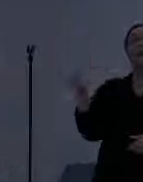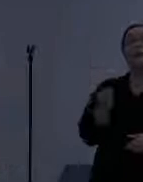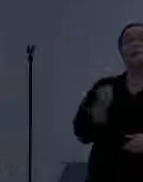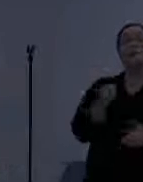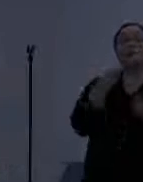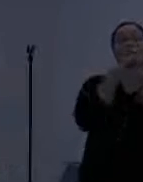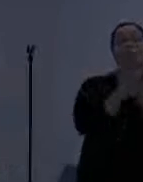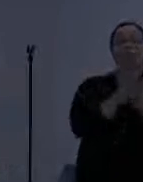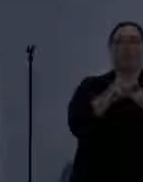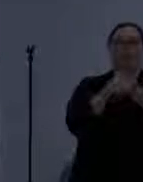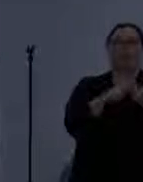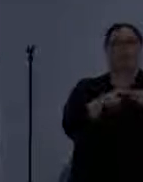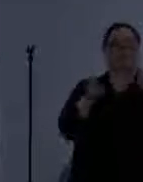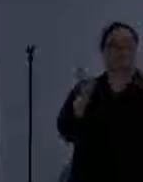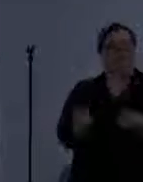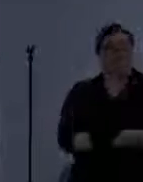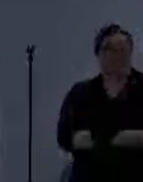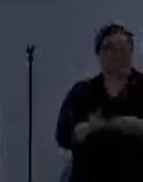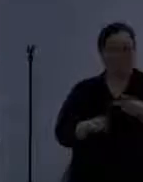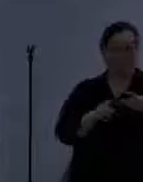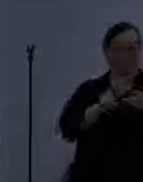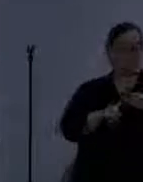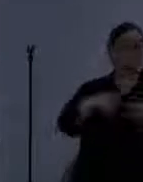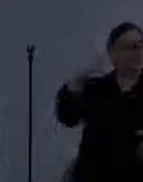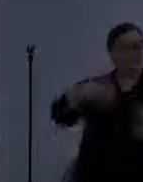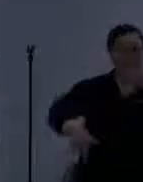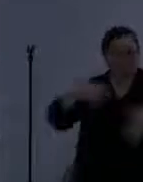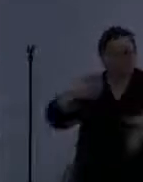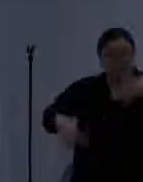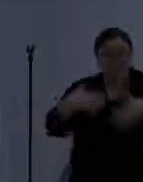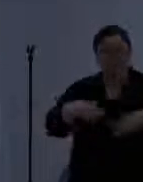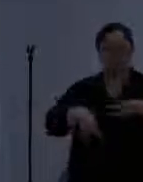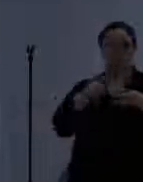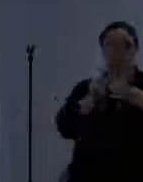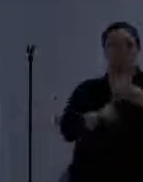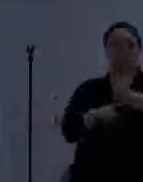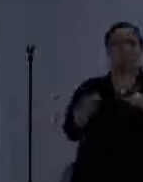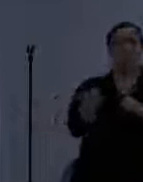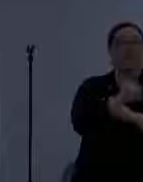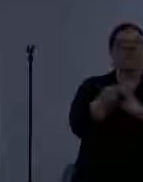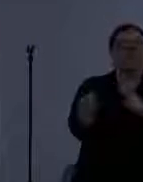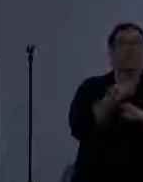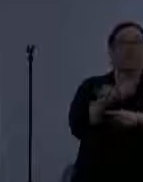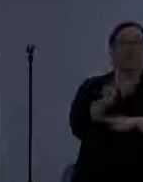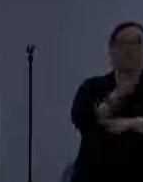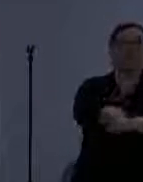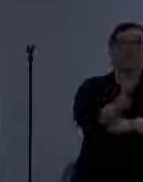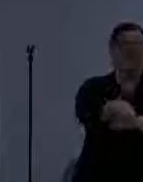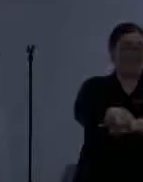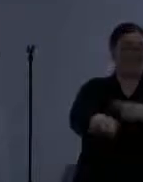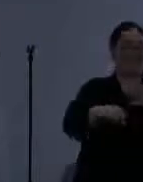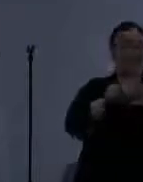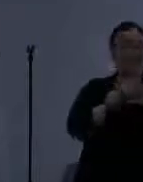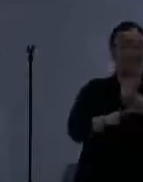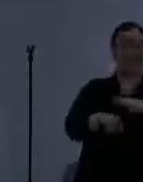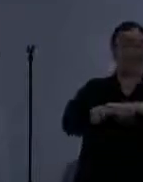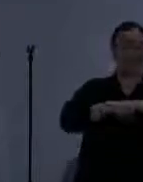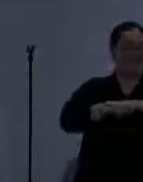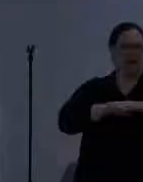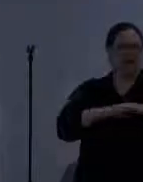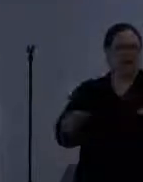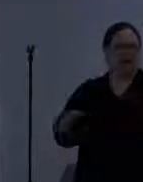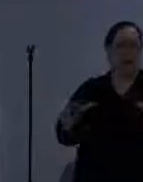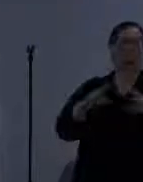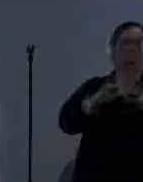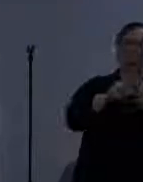participant, serious injury, abuse or neglect, unlawful sexual or physical contact,